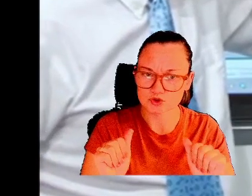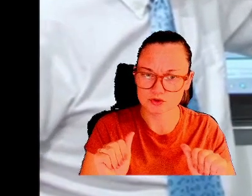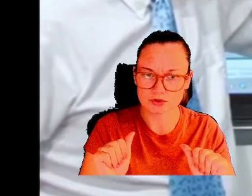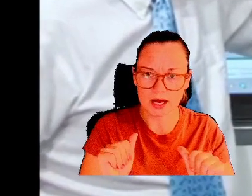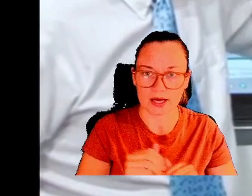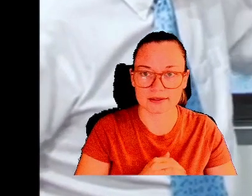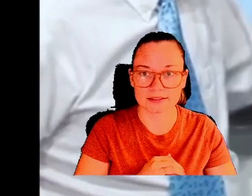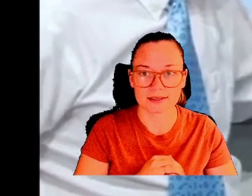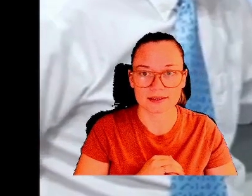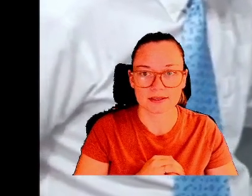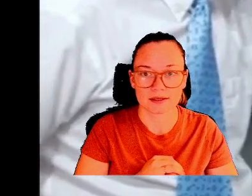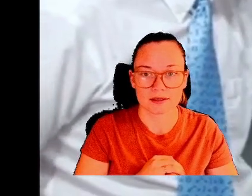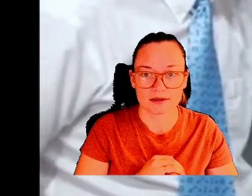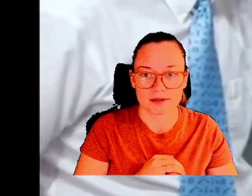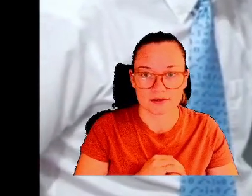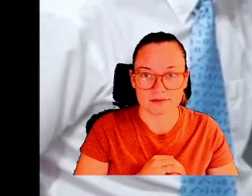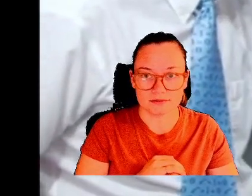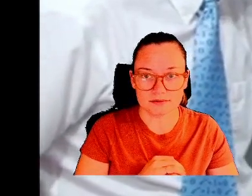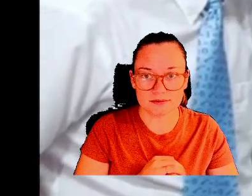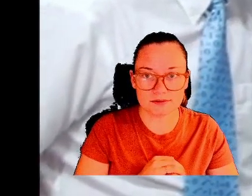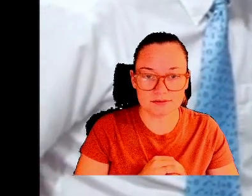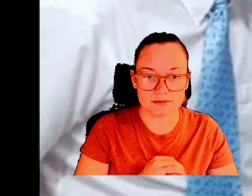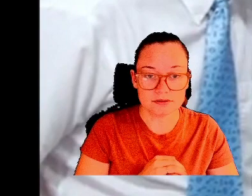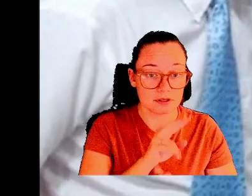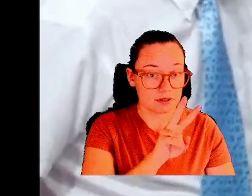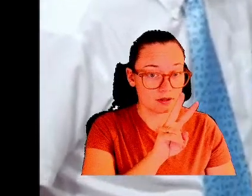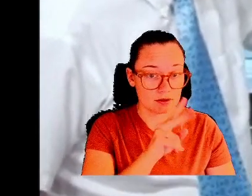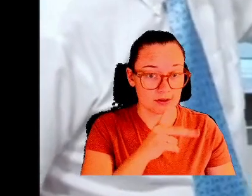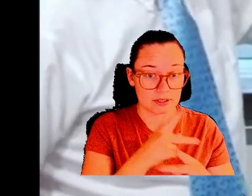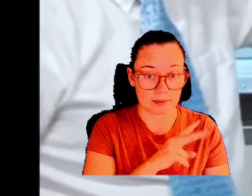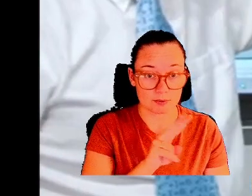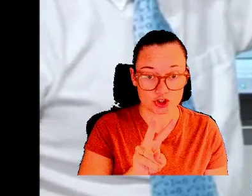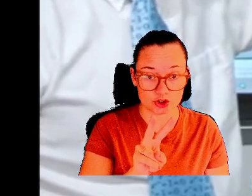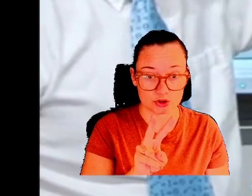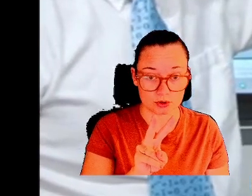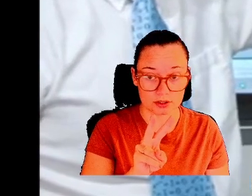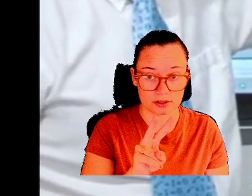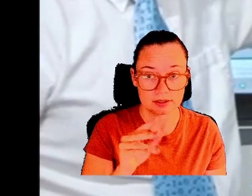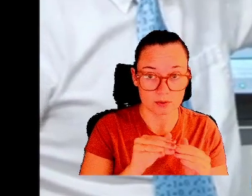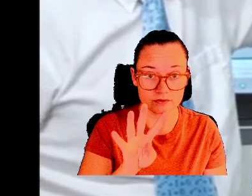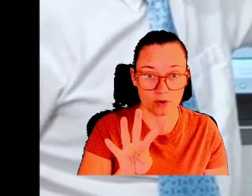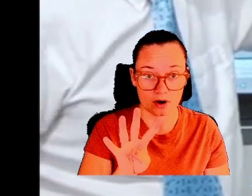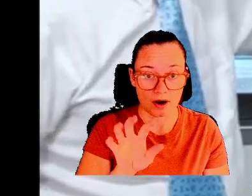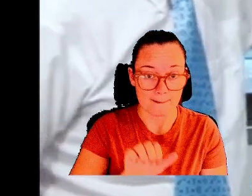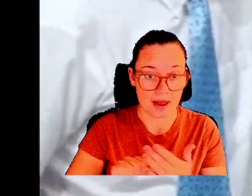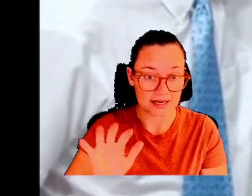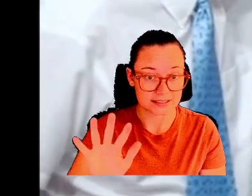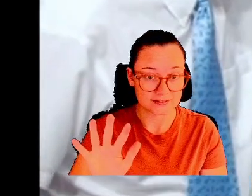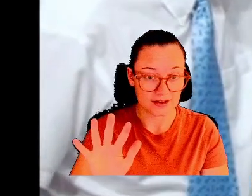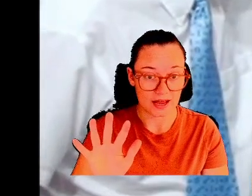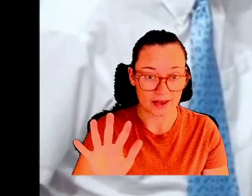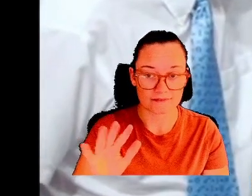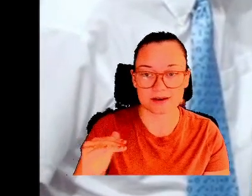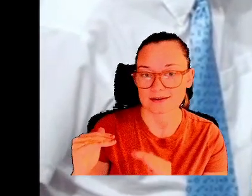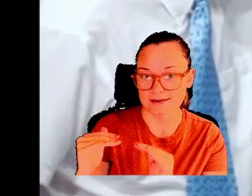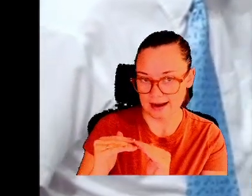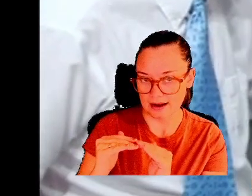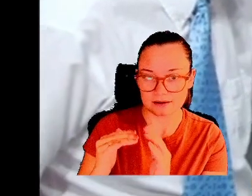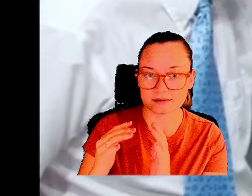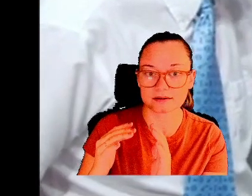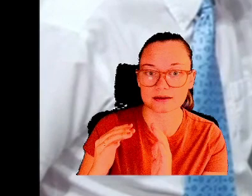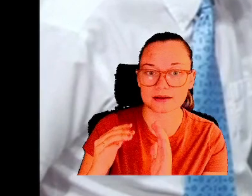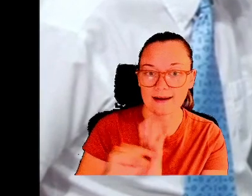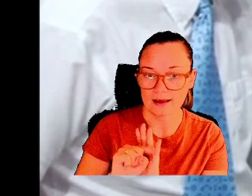our formula. 2 times 2 is 4, minus 5, -1. Let's put 3 into our